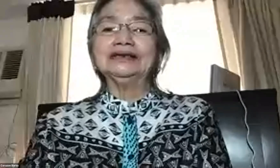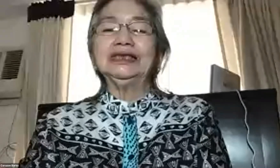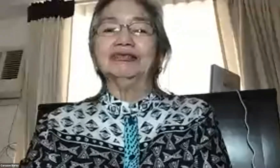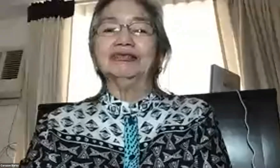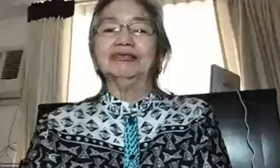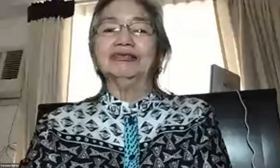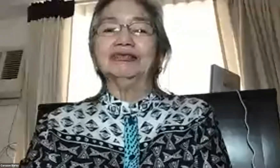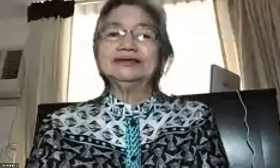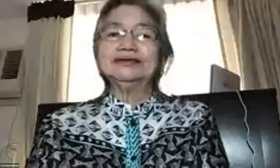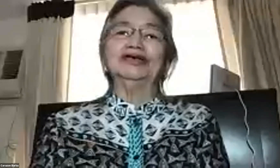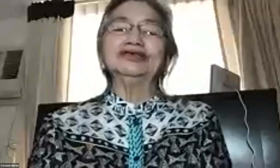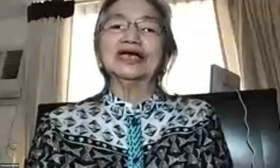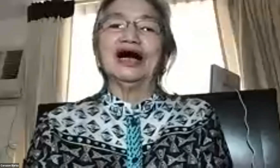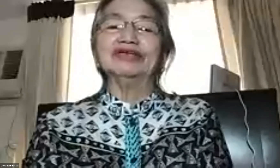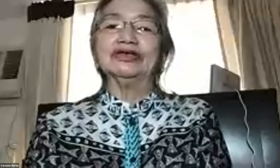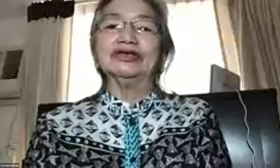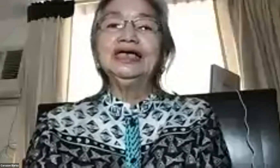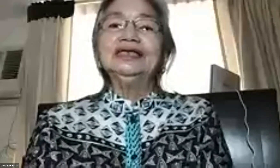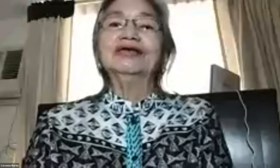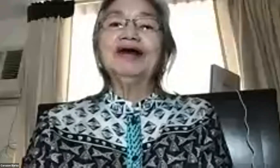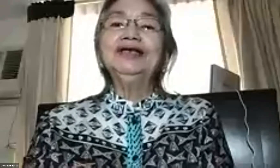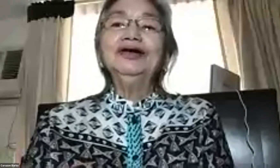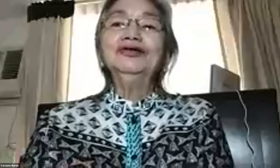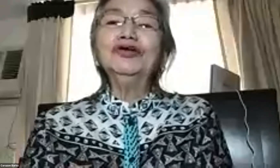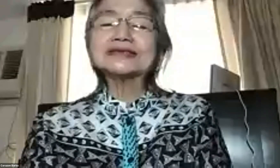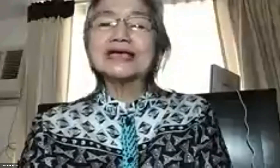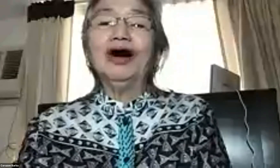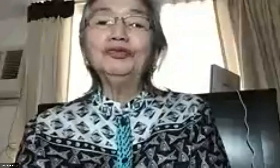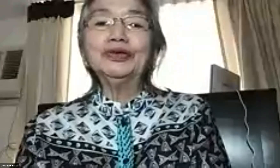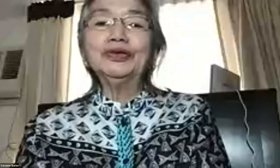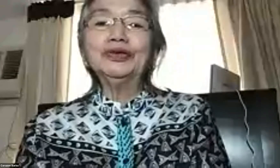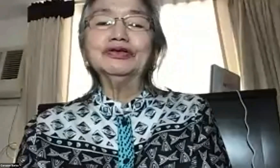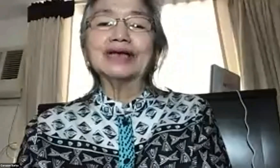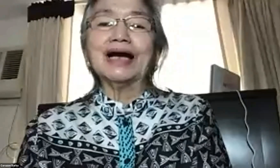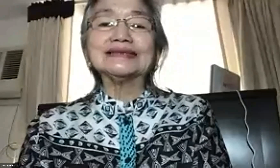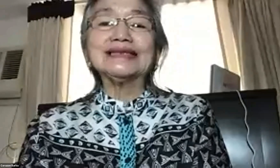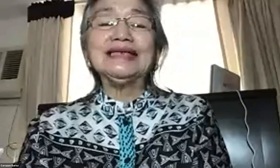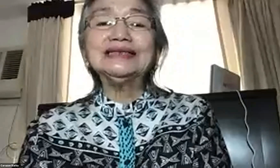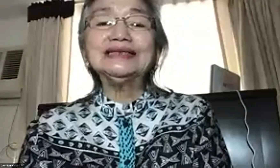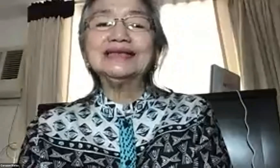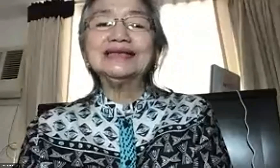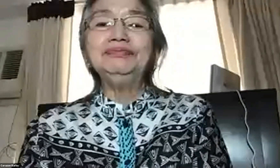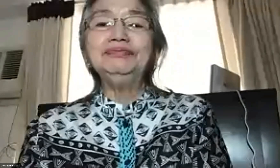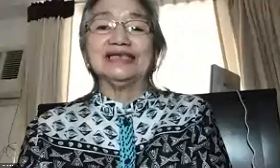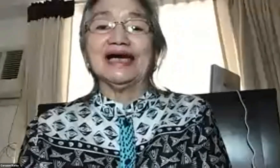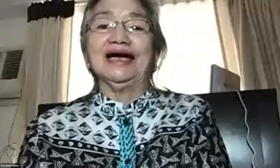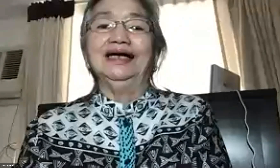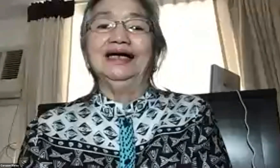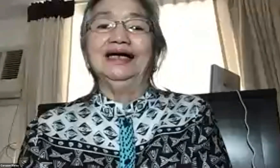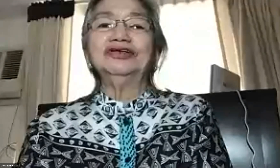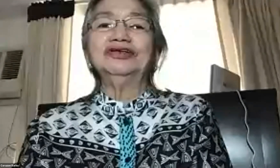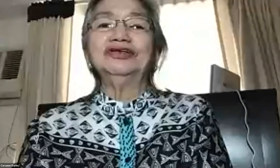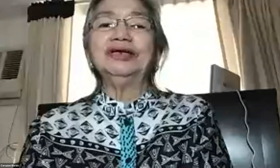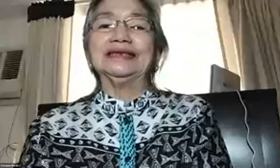importante doon, the one who has more access to the mayor or to the governor, the one who knows the whole program. Kasi integrative yung function